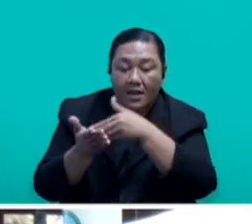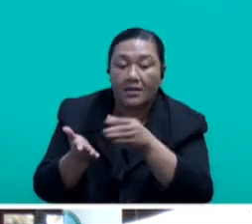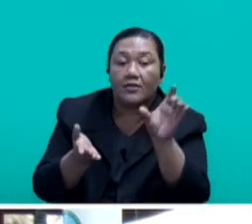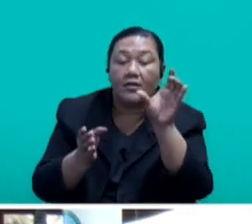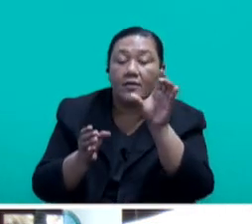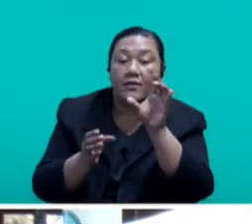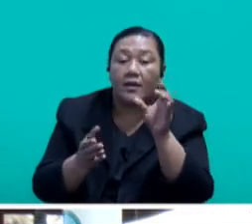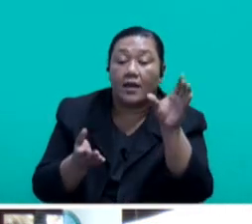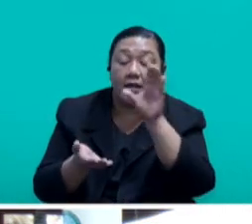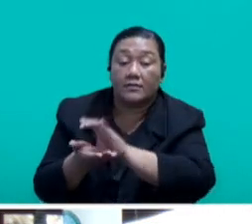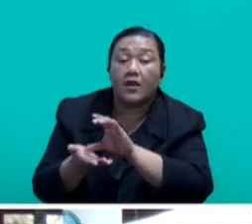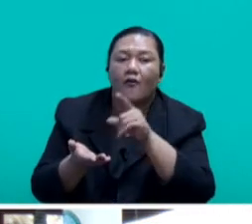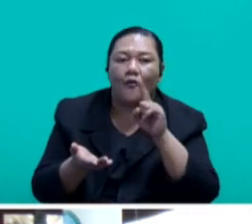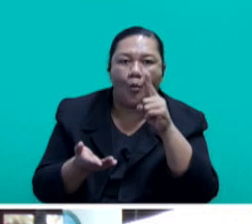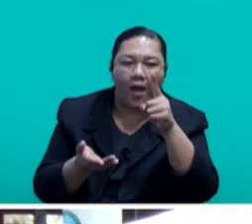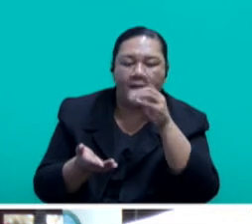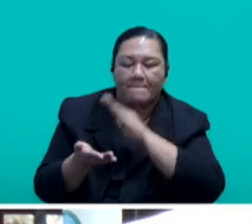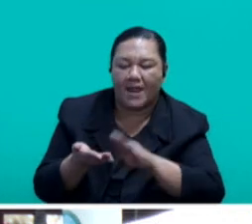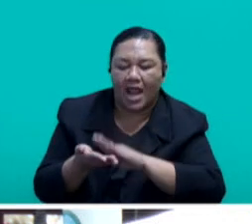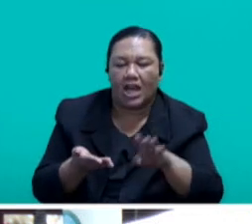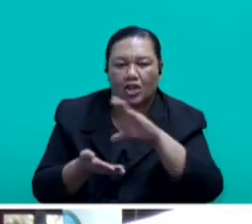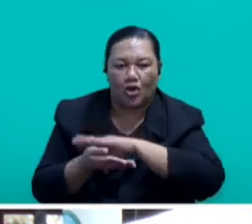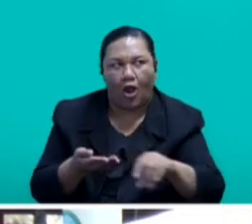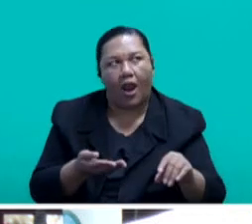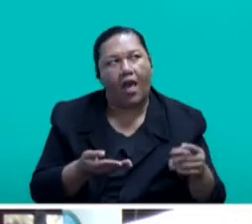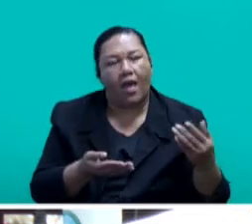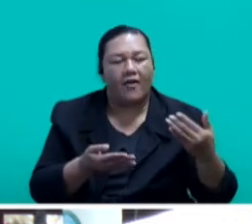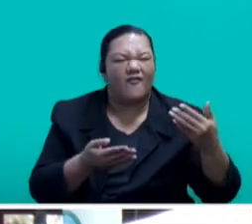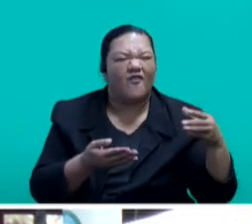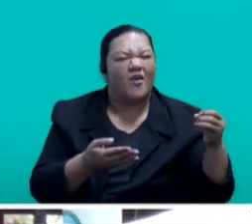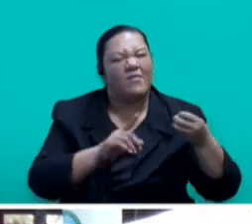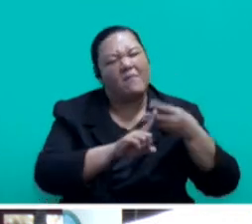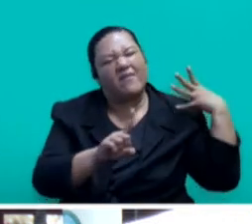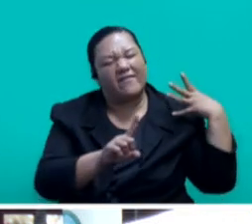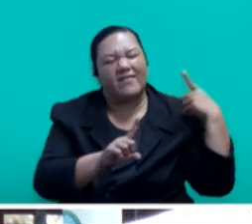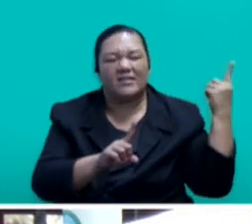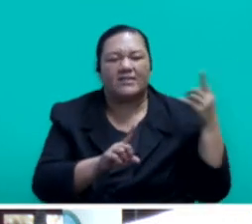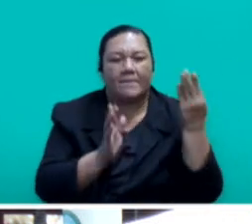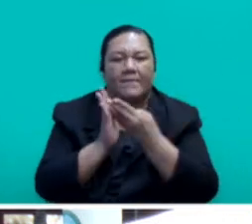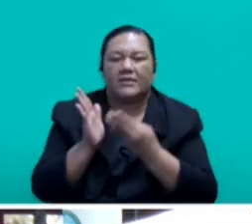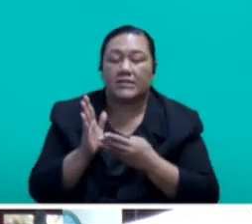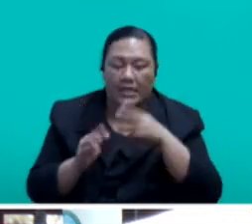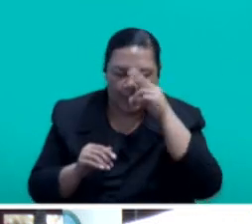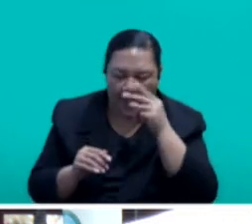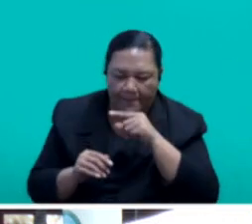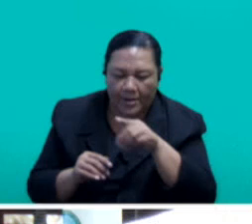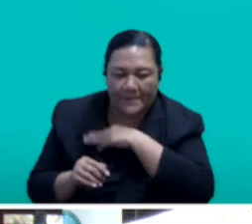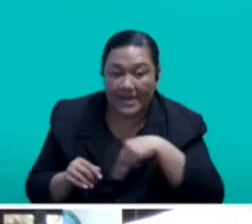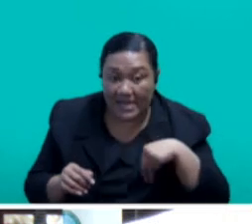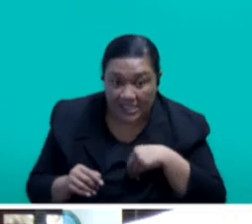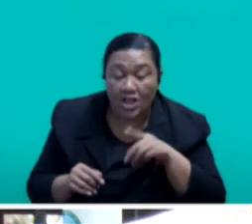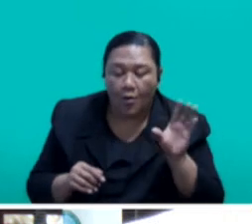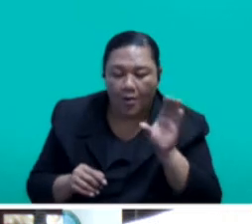million from the previous budget, and this will enable the Ministry to do more for the red